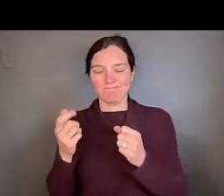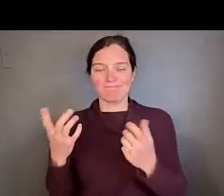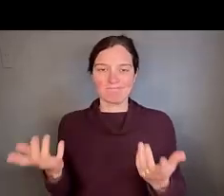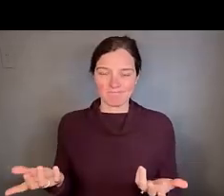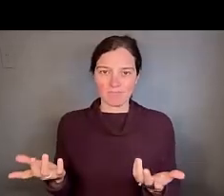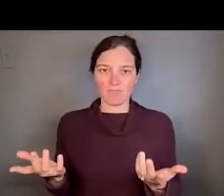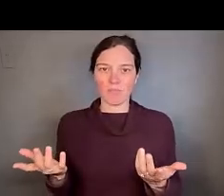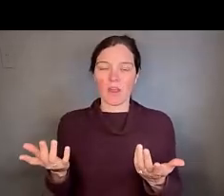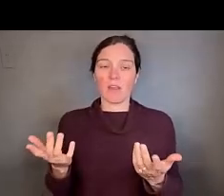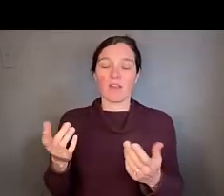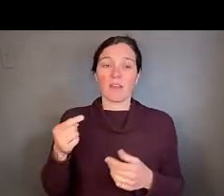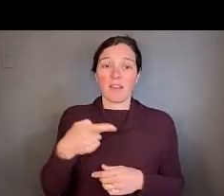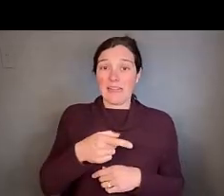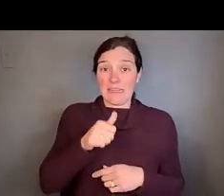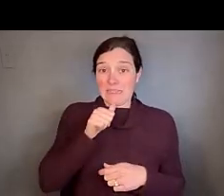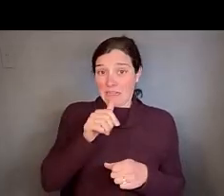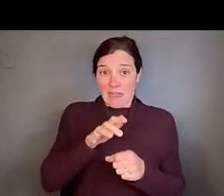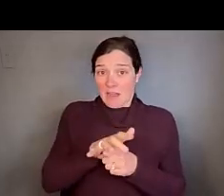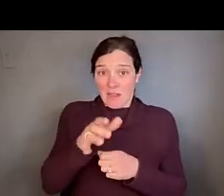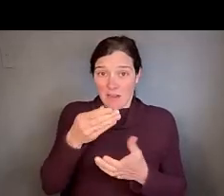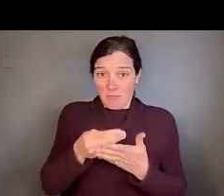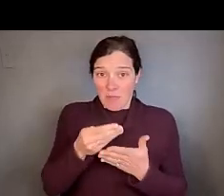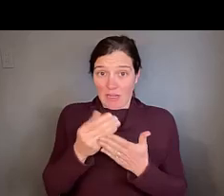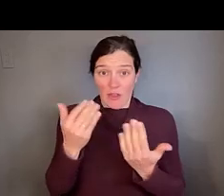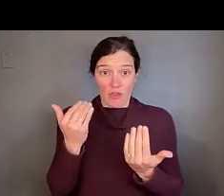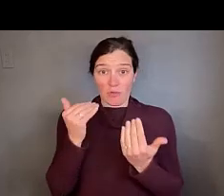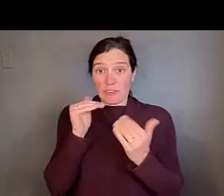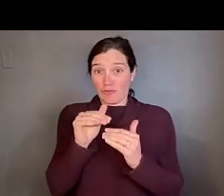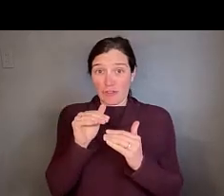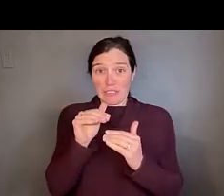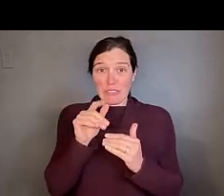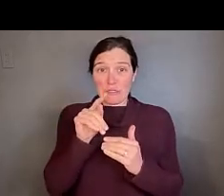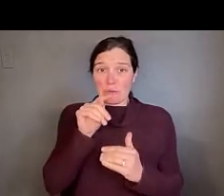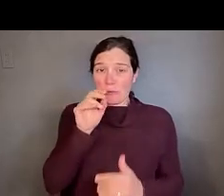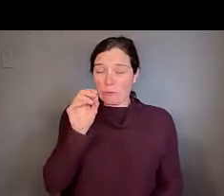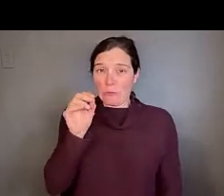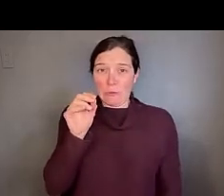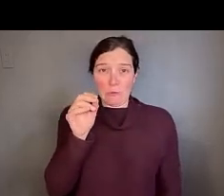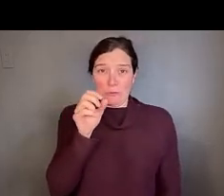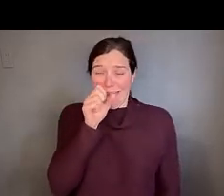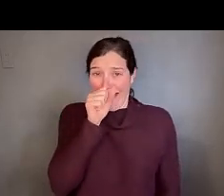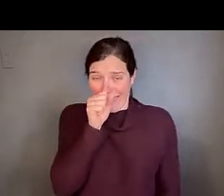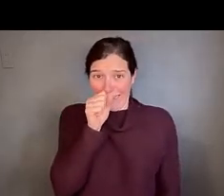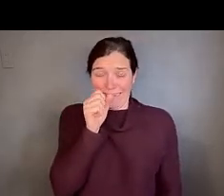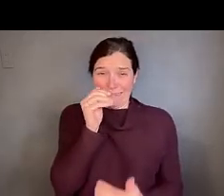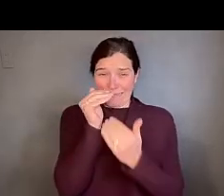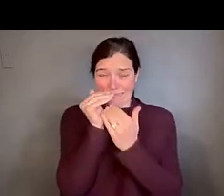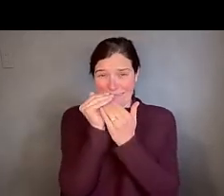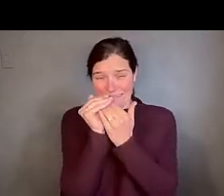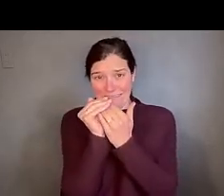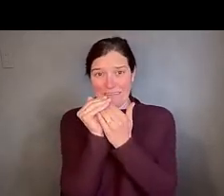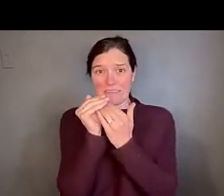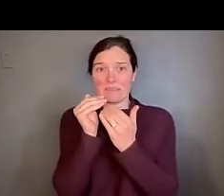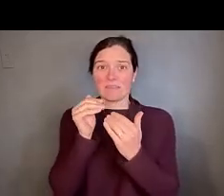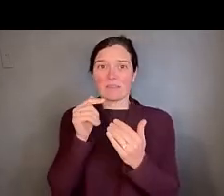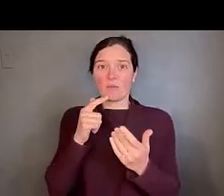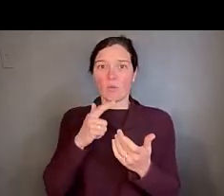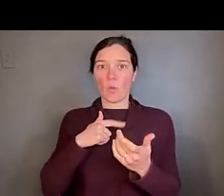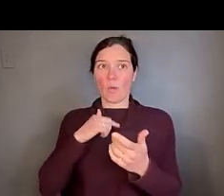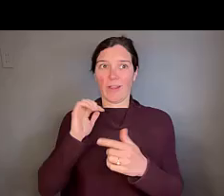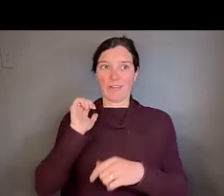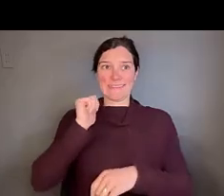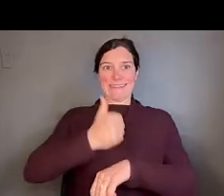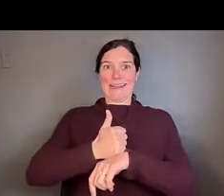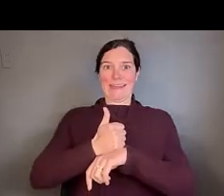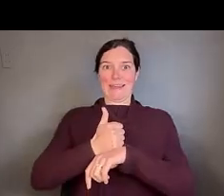so it's not enough money. The restrictions are too tight. And I think we're setting ourselves in